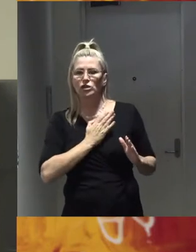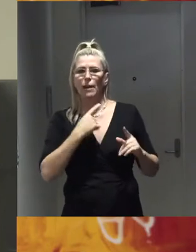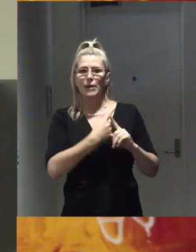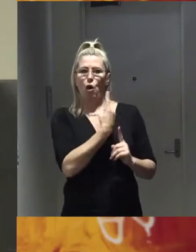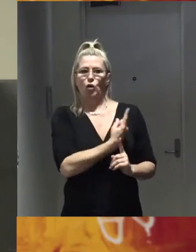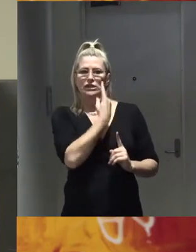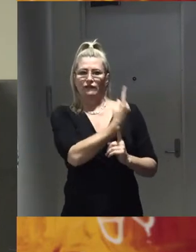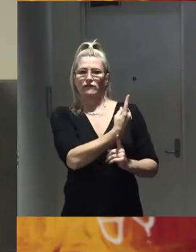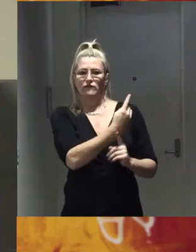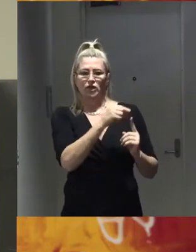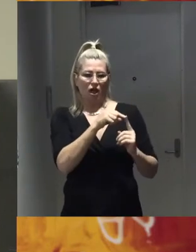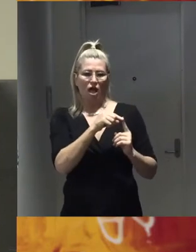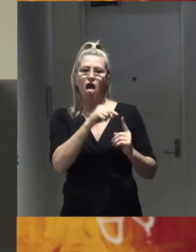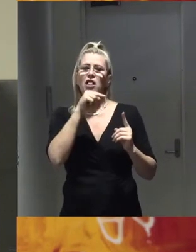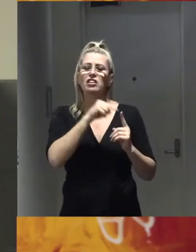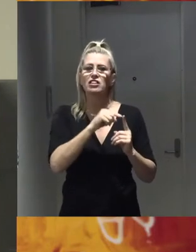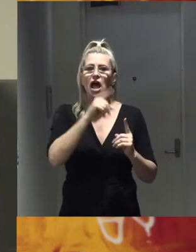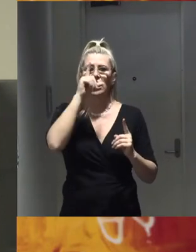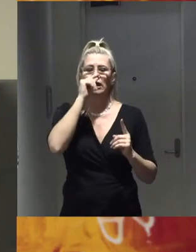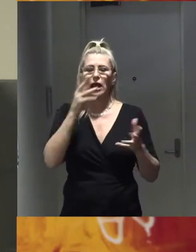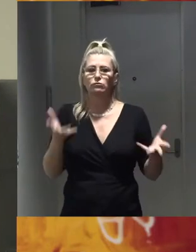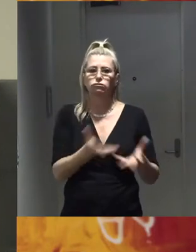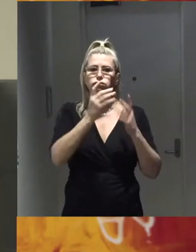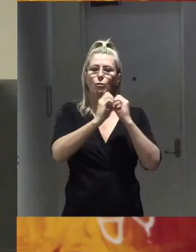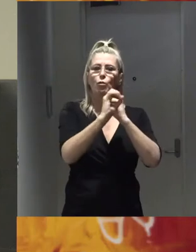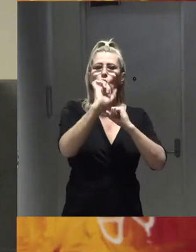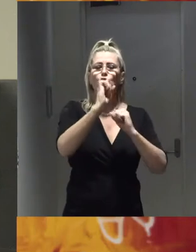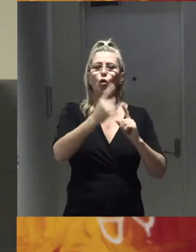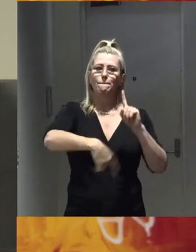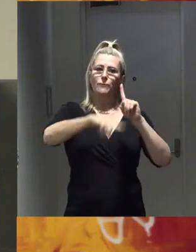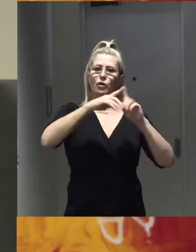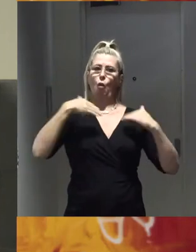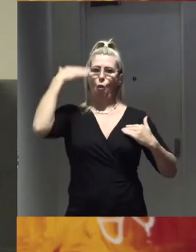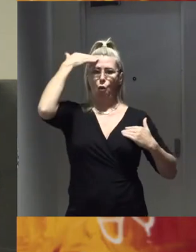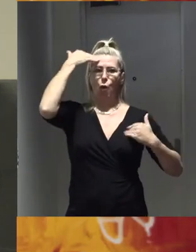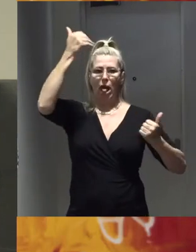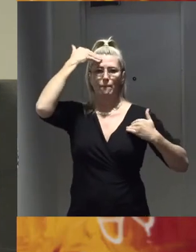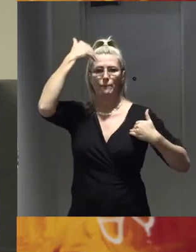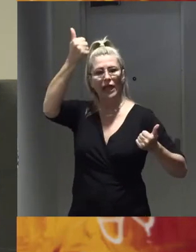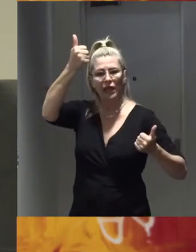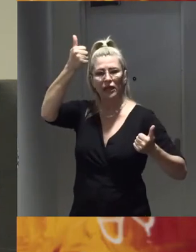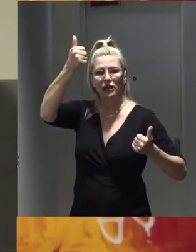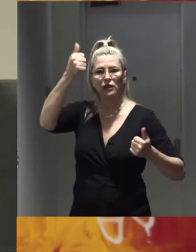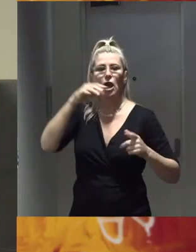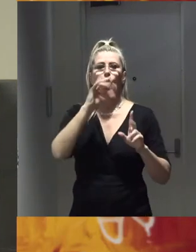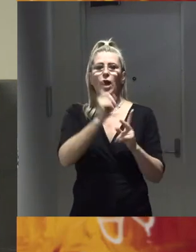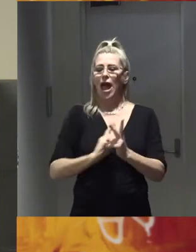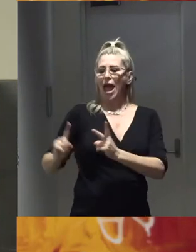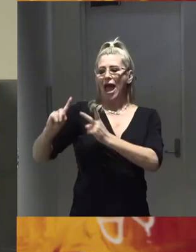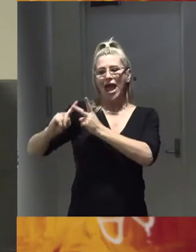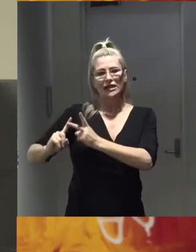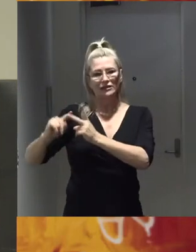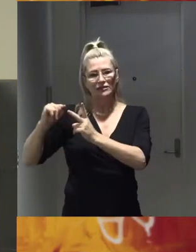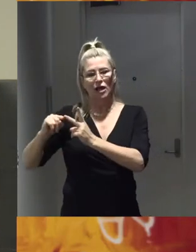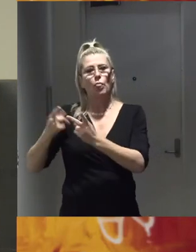self promote and maintain well-being. In contrast, extrinsic motivation,